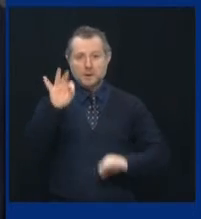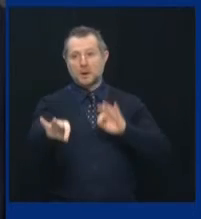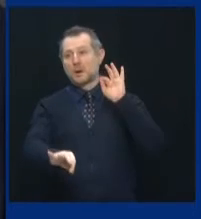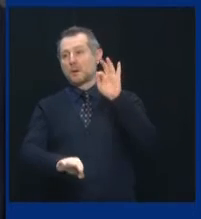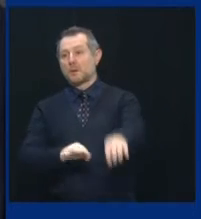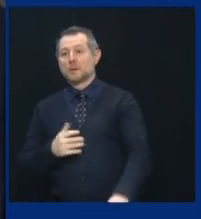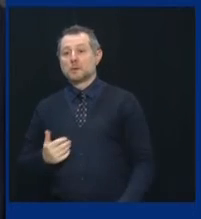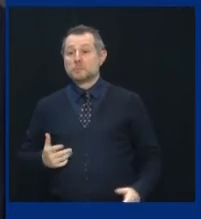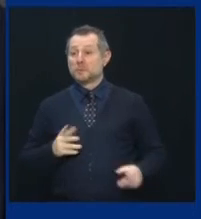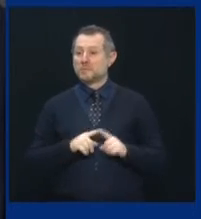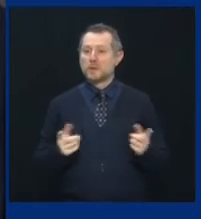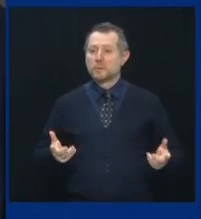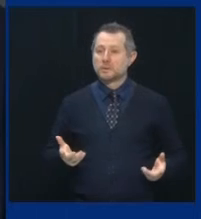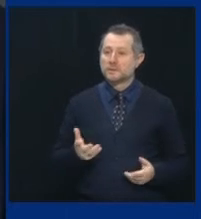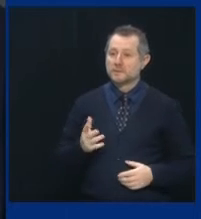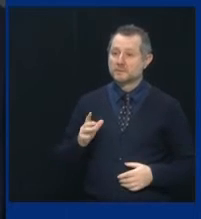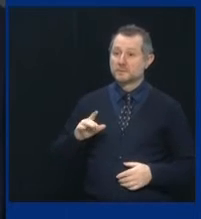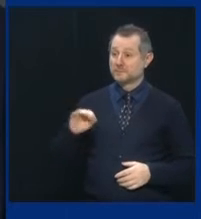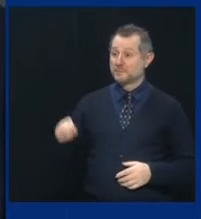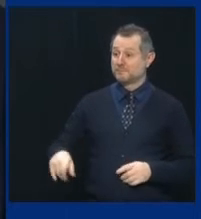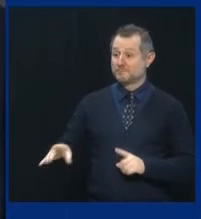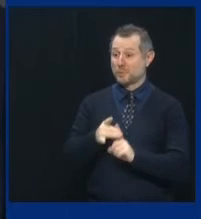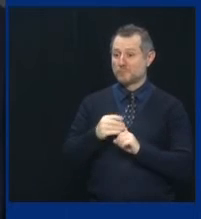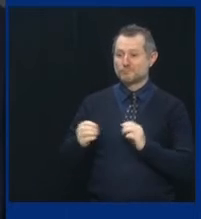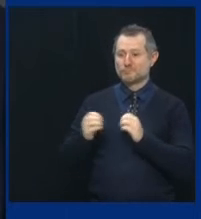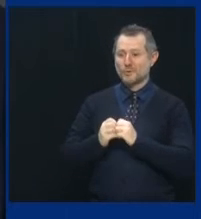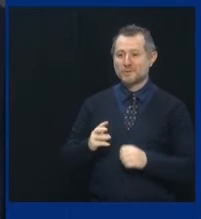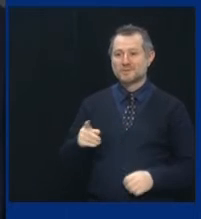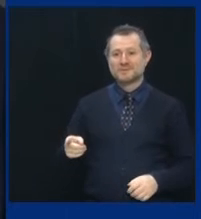from people's social activities.